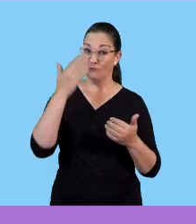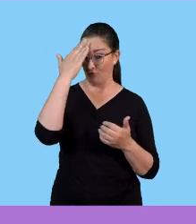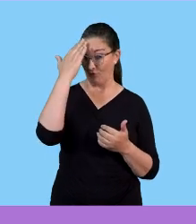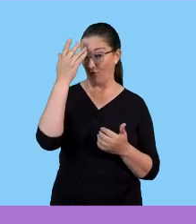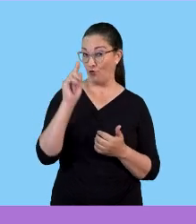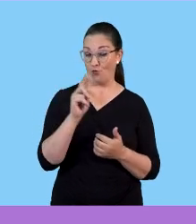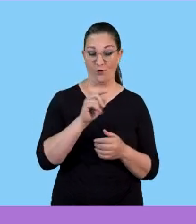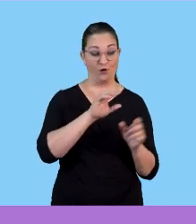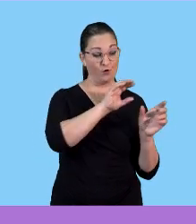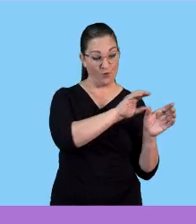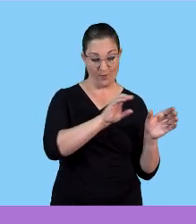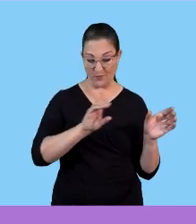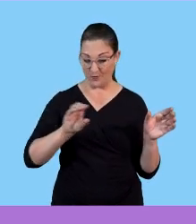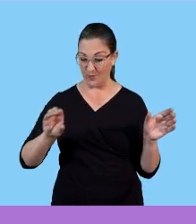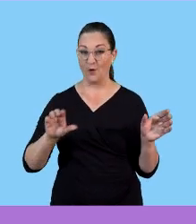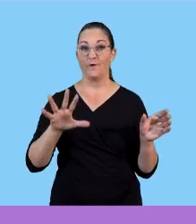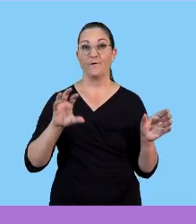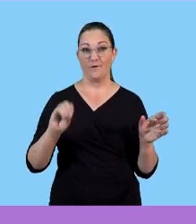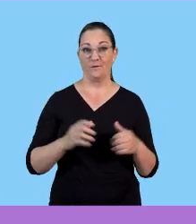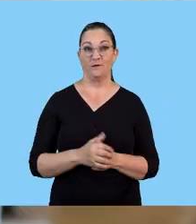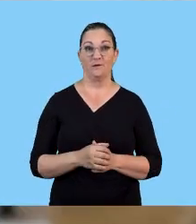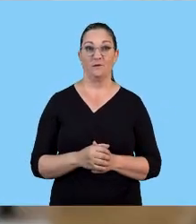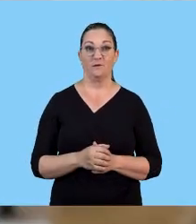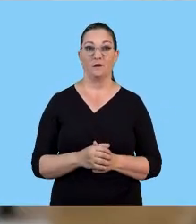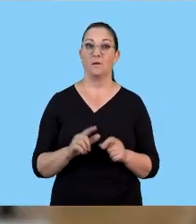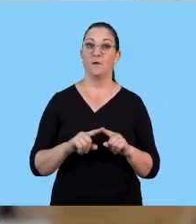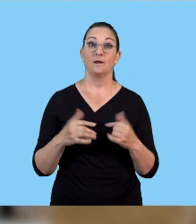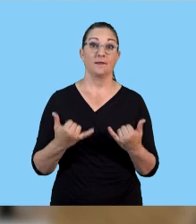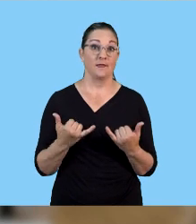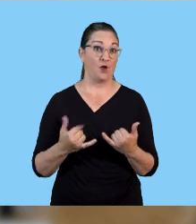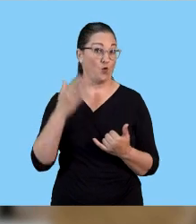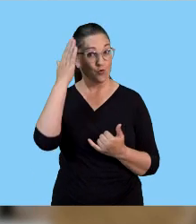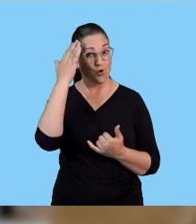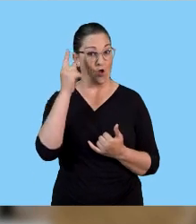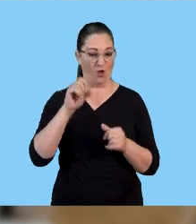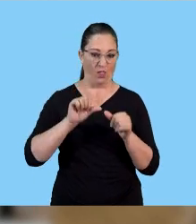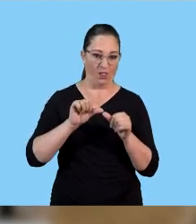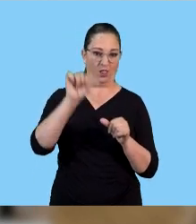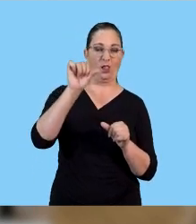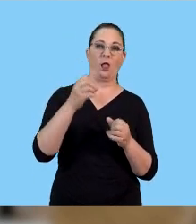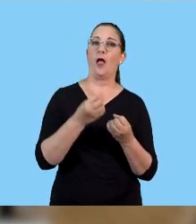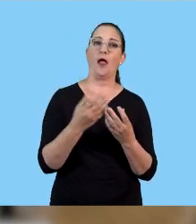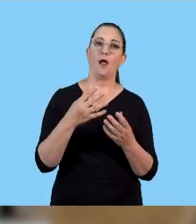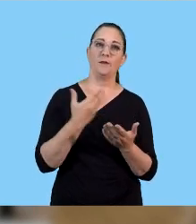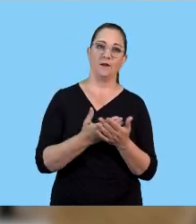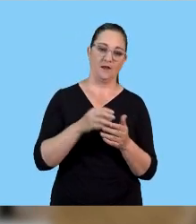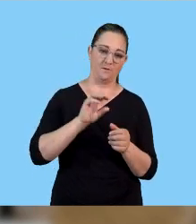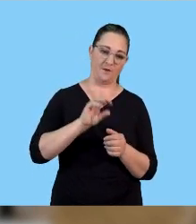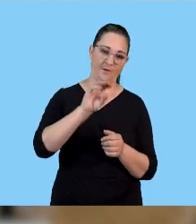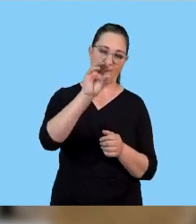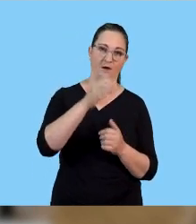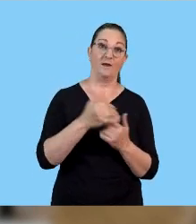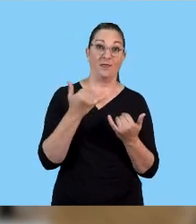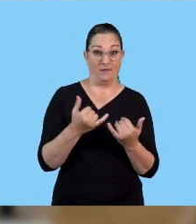can fit 50 boxes lengthwise. Now we've got to figure out how many boxes we could fit widthwise, then we